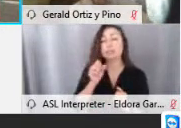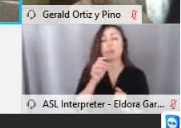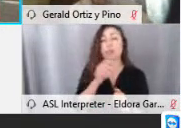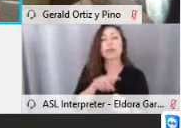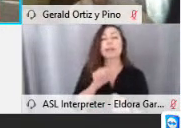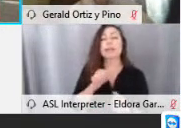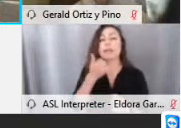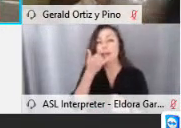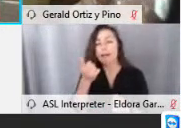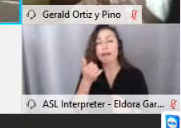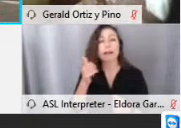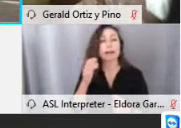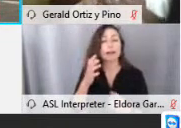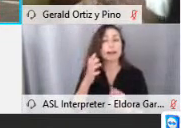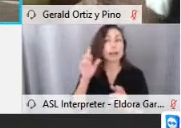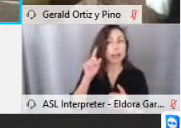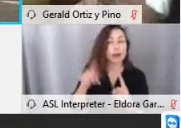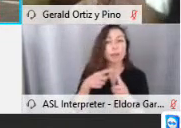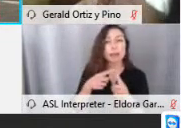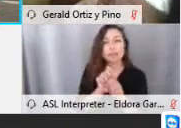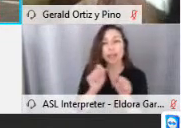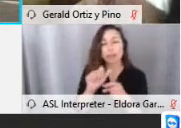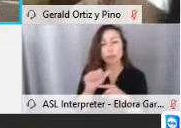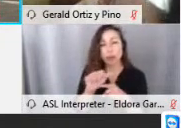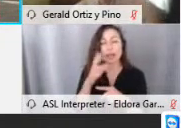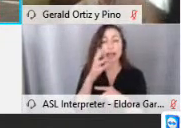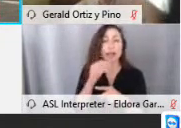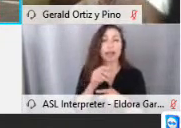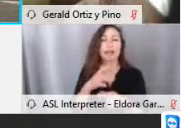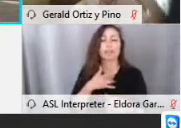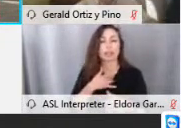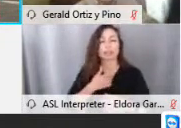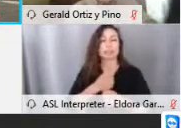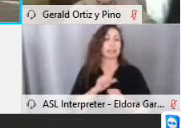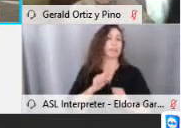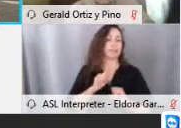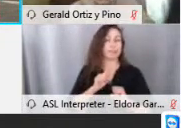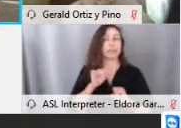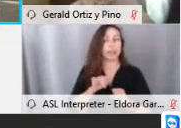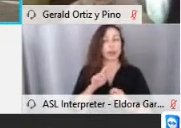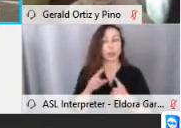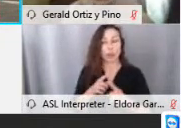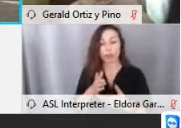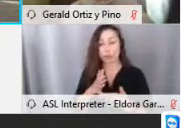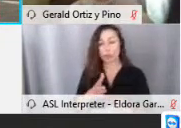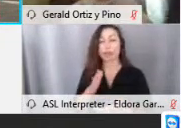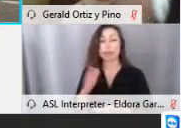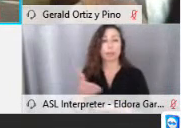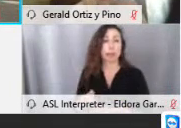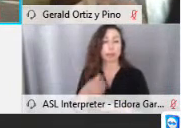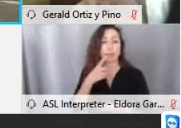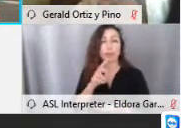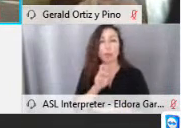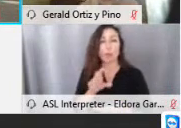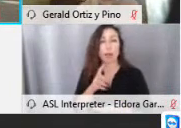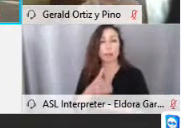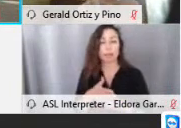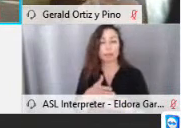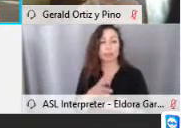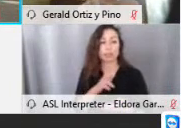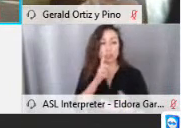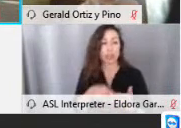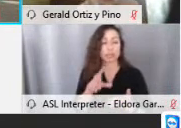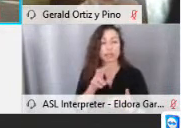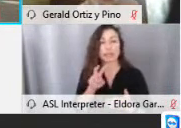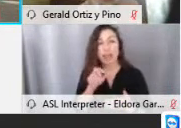they can call, hear about safe practices, and get reassurance that they'll be safe when they get those babies in for those well baby checks, vaccines,